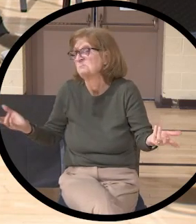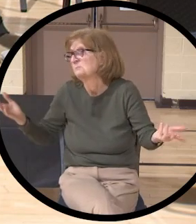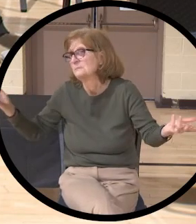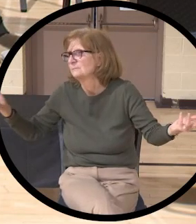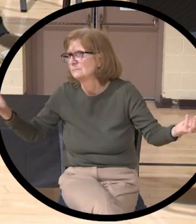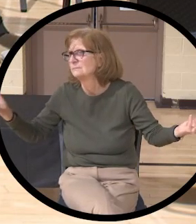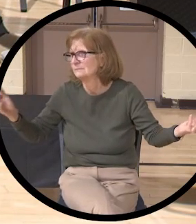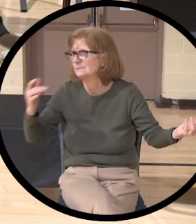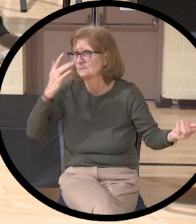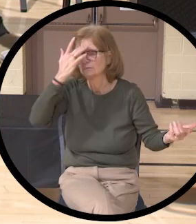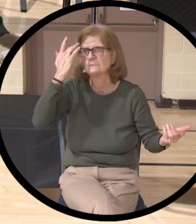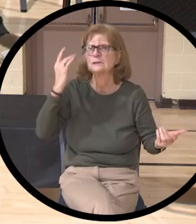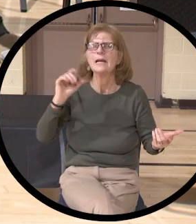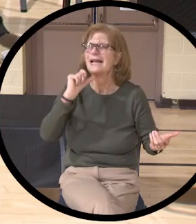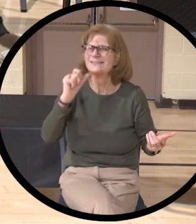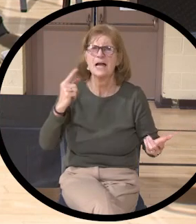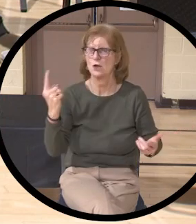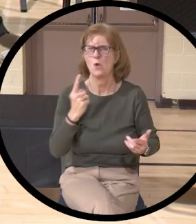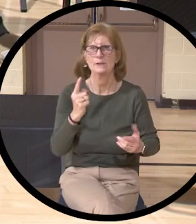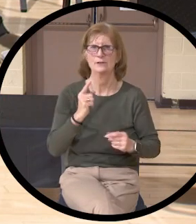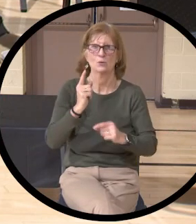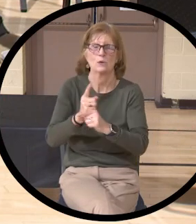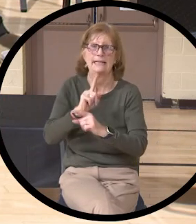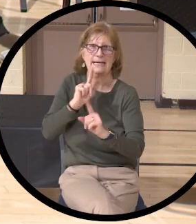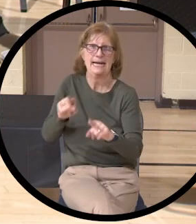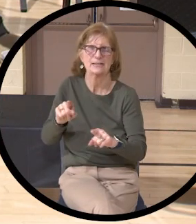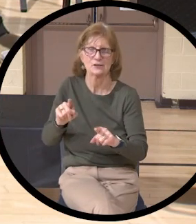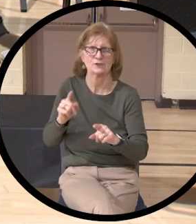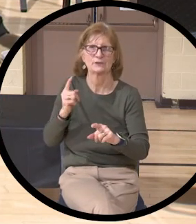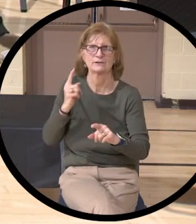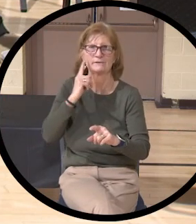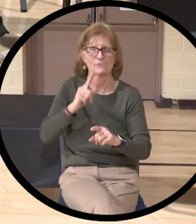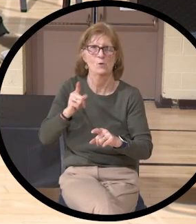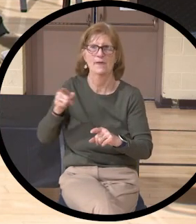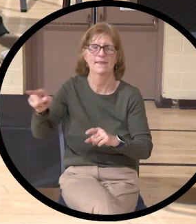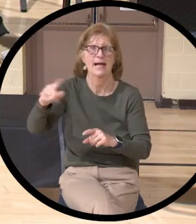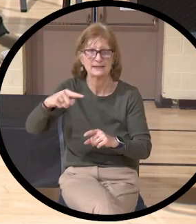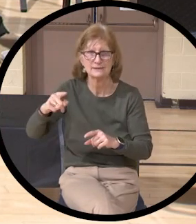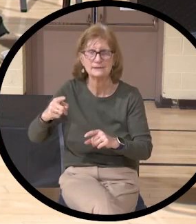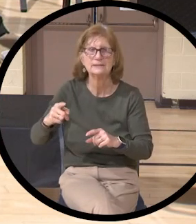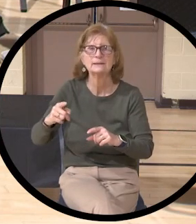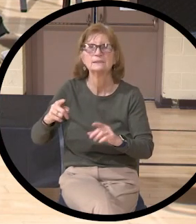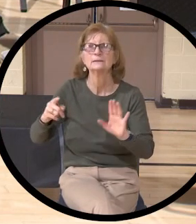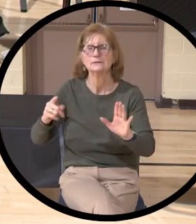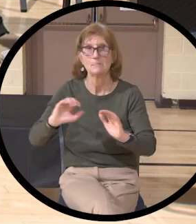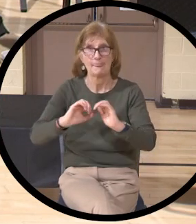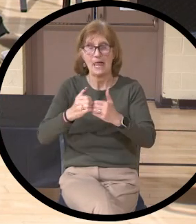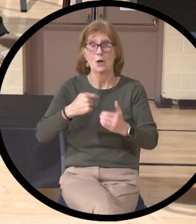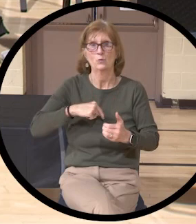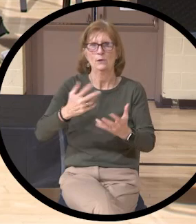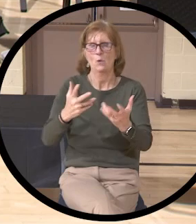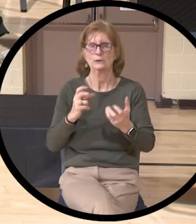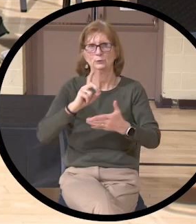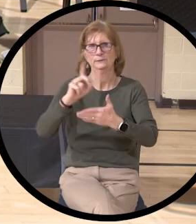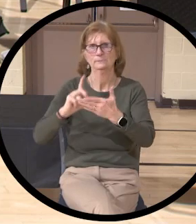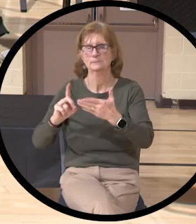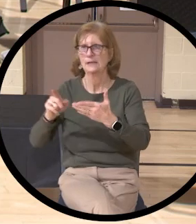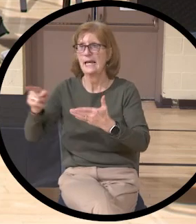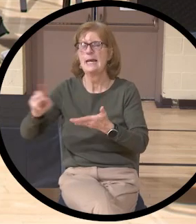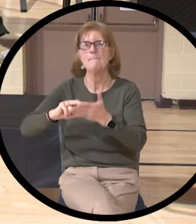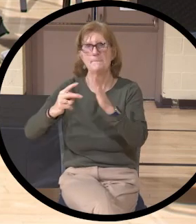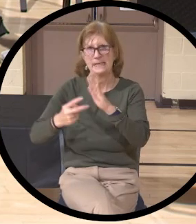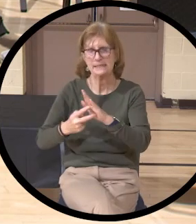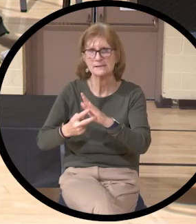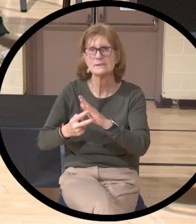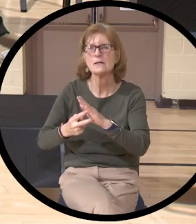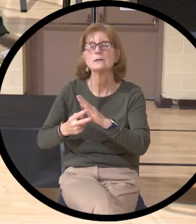they're not always the right tool for them, and we haven't used them at a full corridor length because the traffic calming corridor, like the way that they really work is by having that spacing just